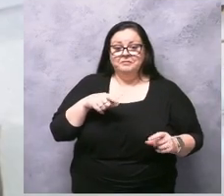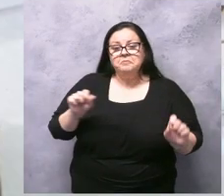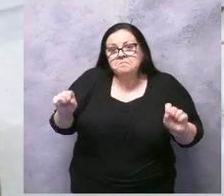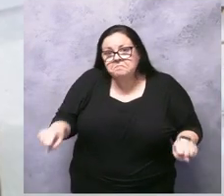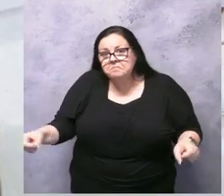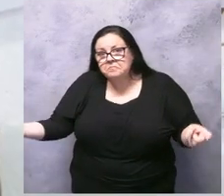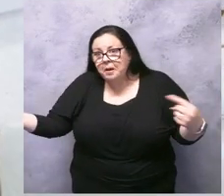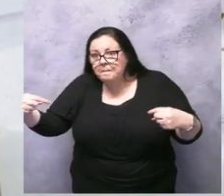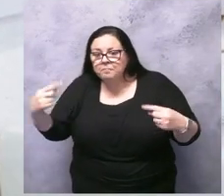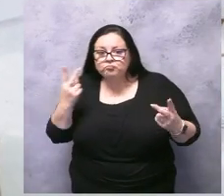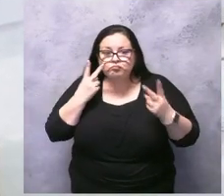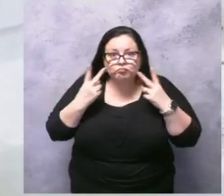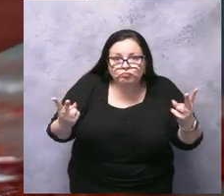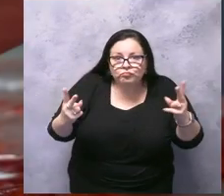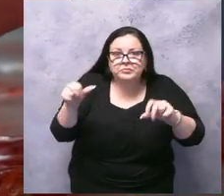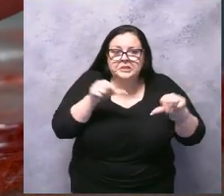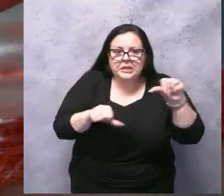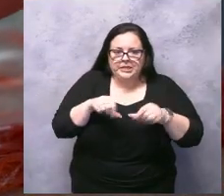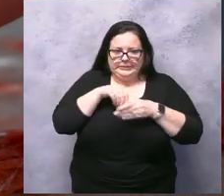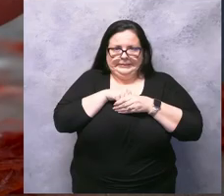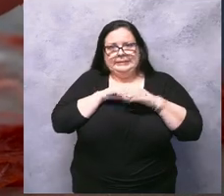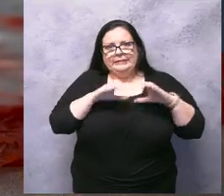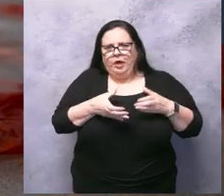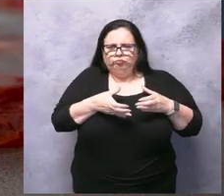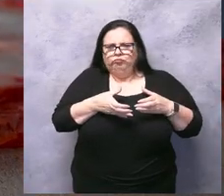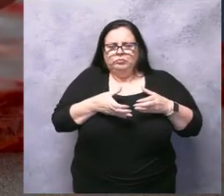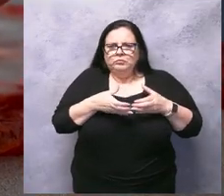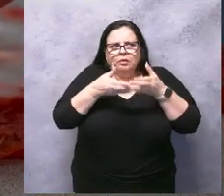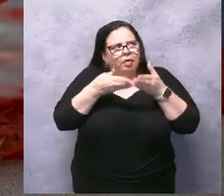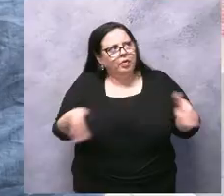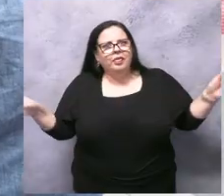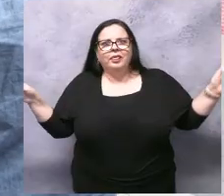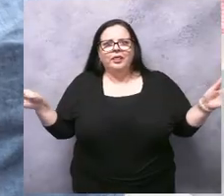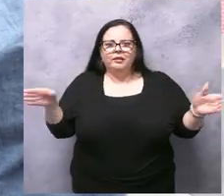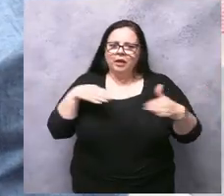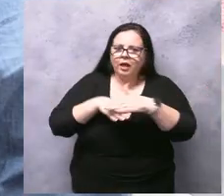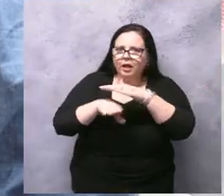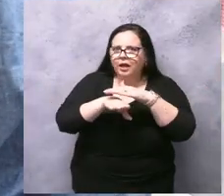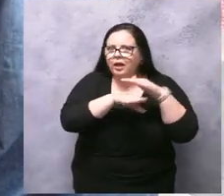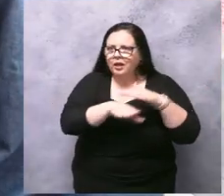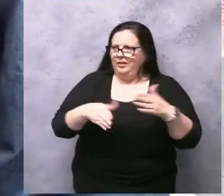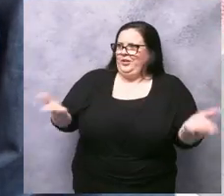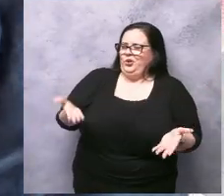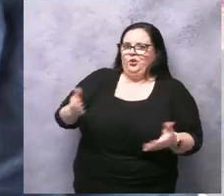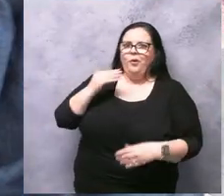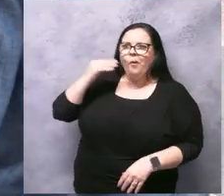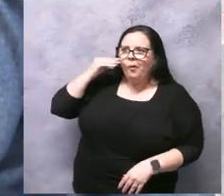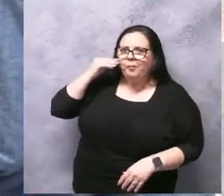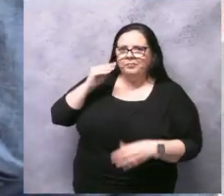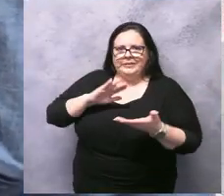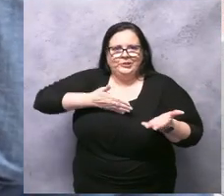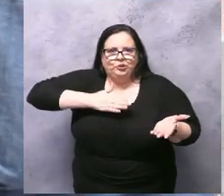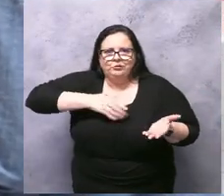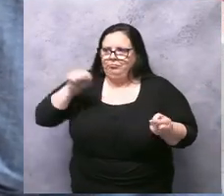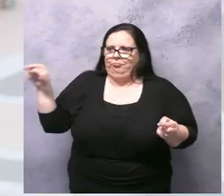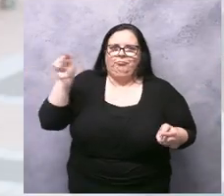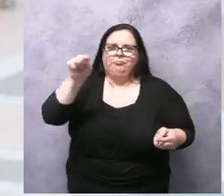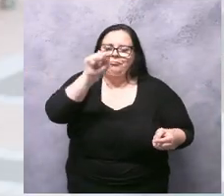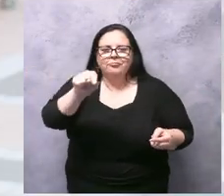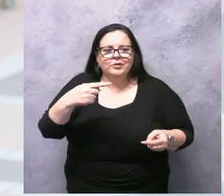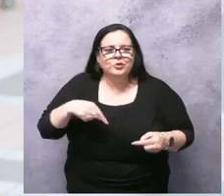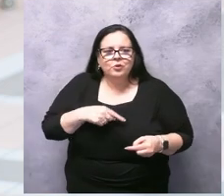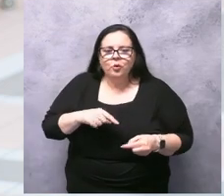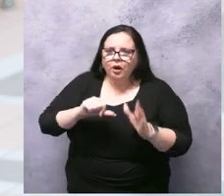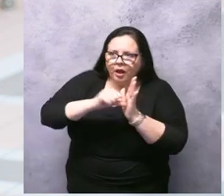see that, again, science happens outside of the classroom, and that science is accessible even in my own backyard or in my kitchen. So we're helping